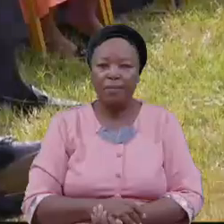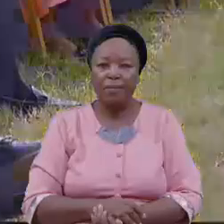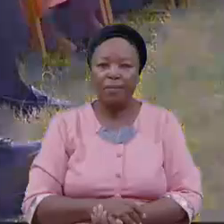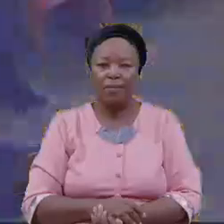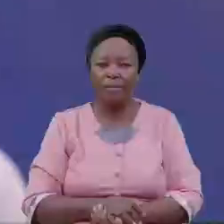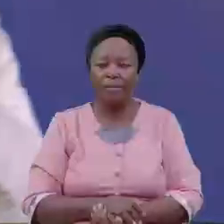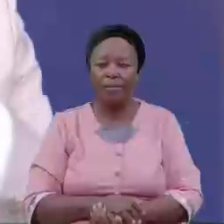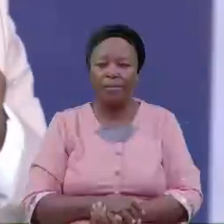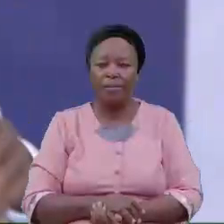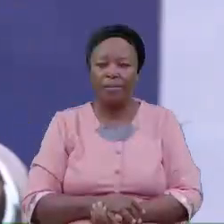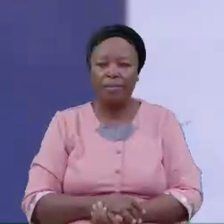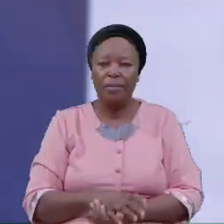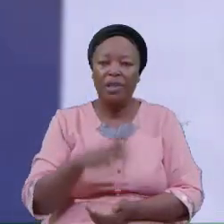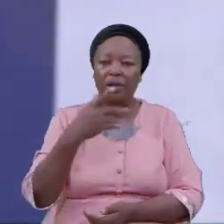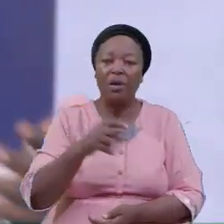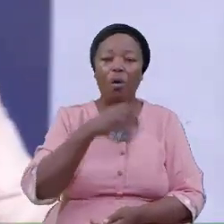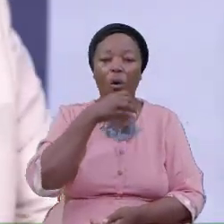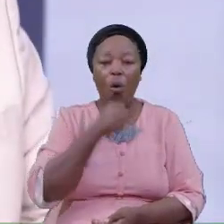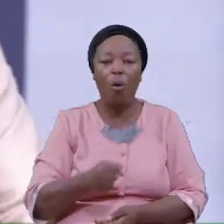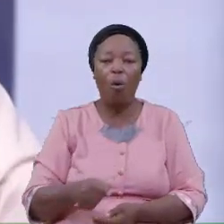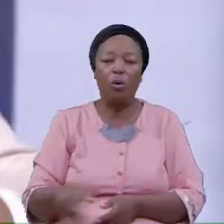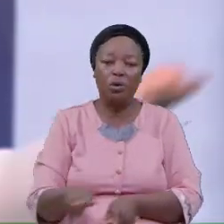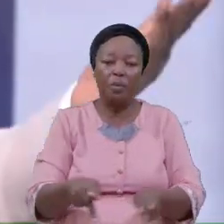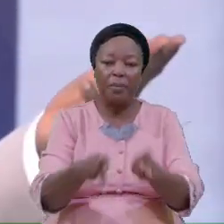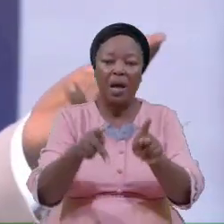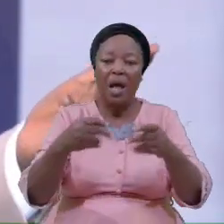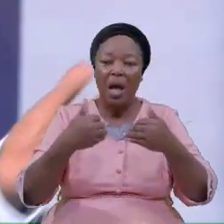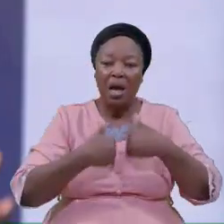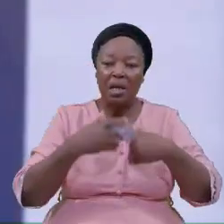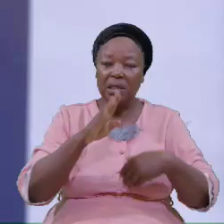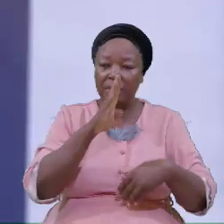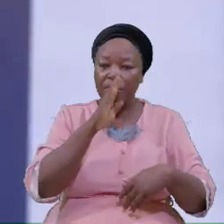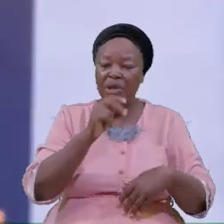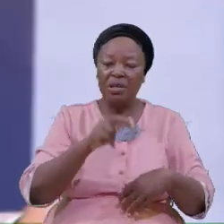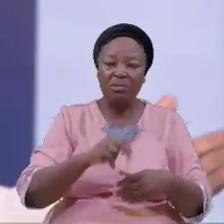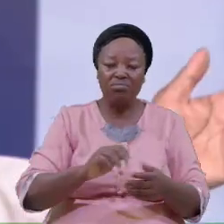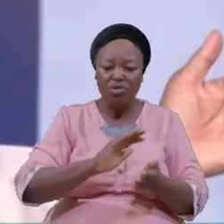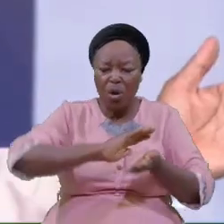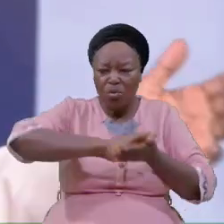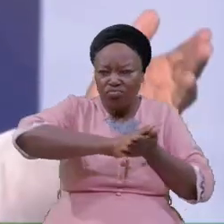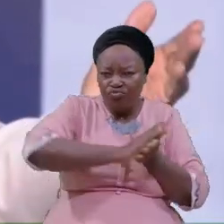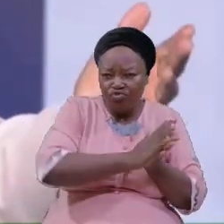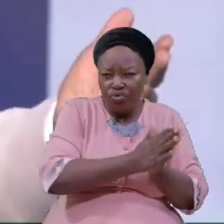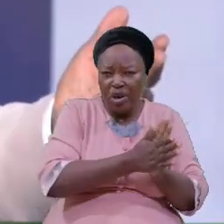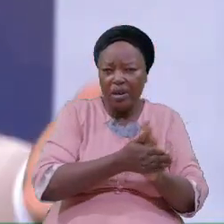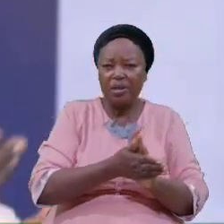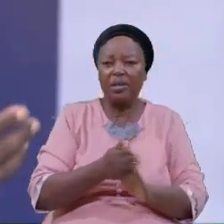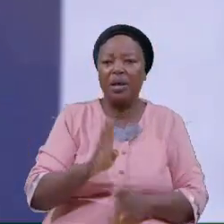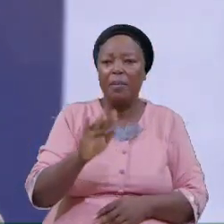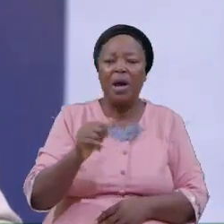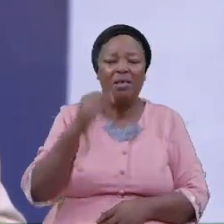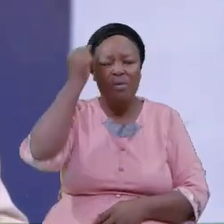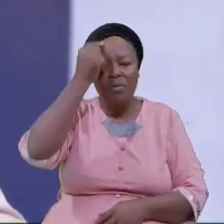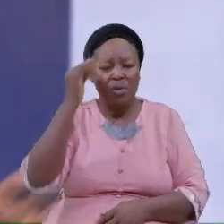The old church has been traversed and trampled by thoughts, by ideas, by habit,